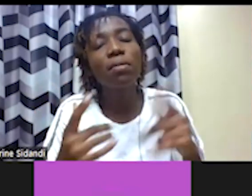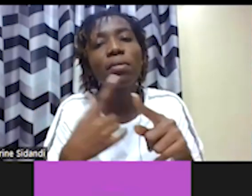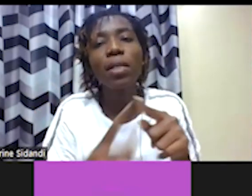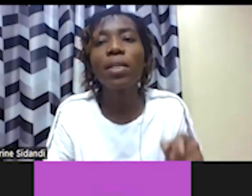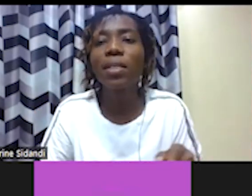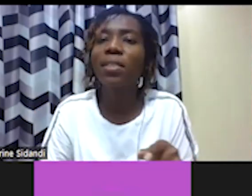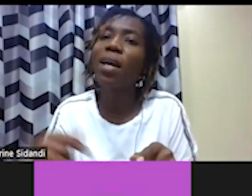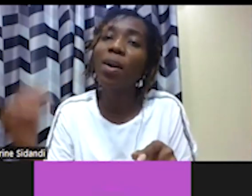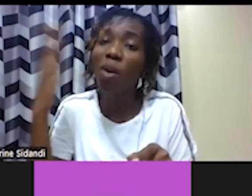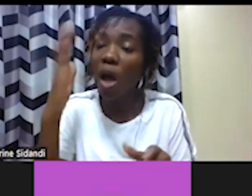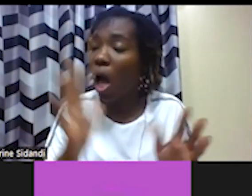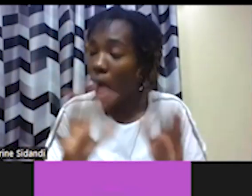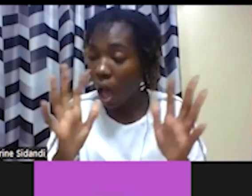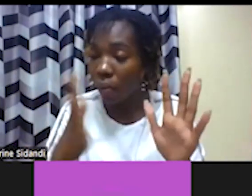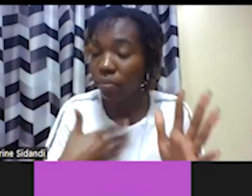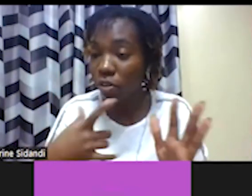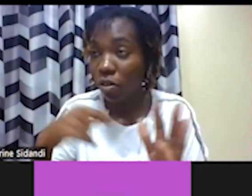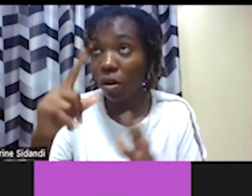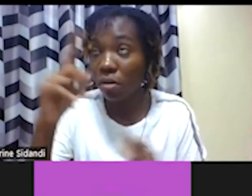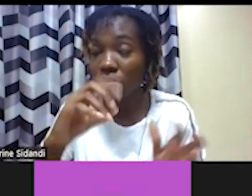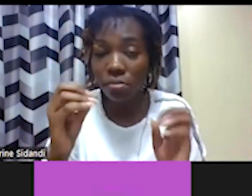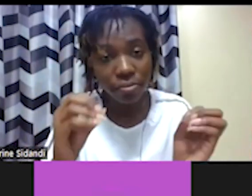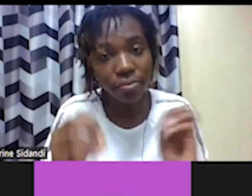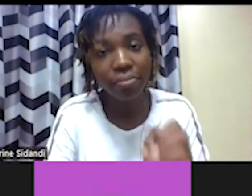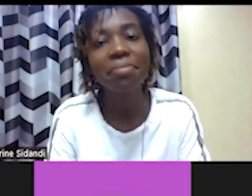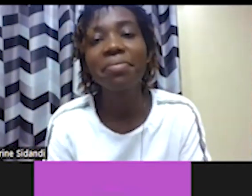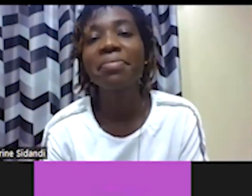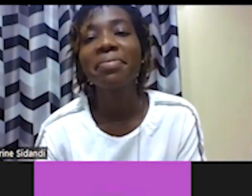you can't go up there.